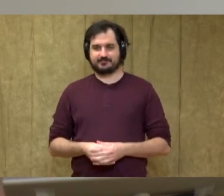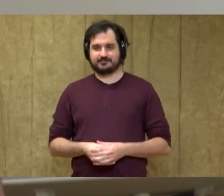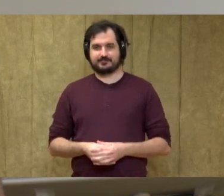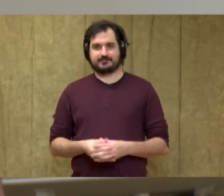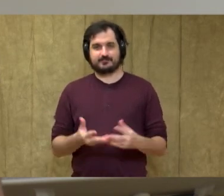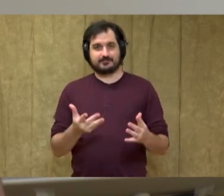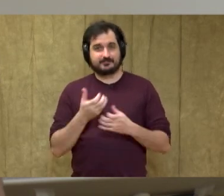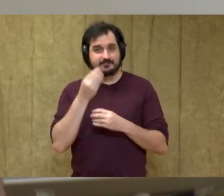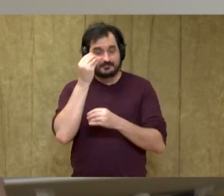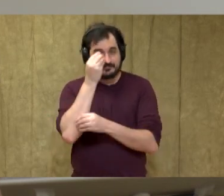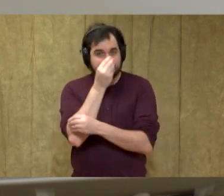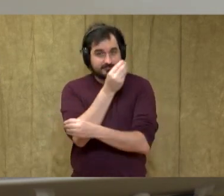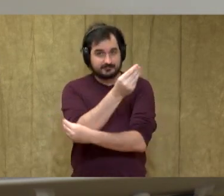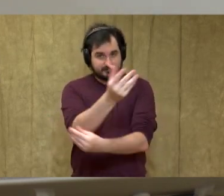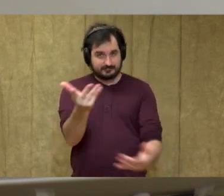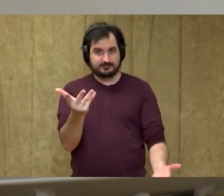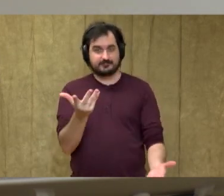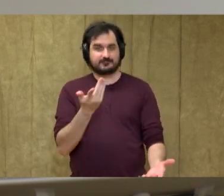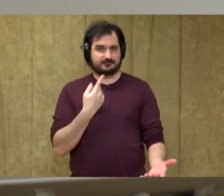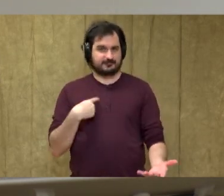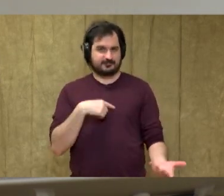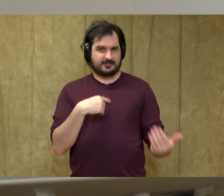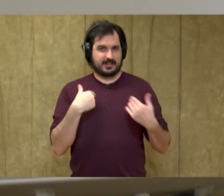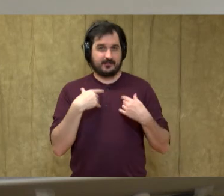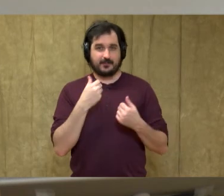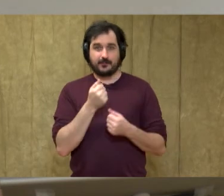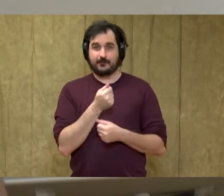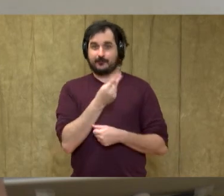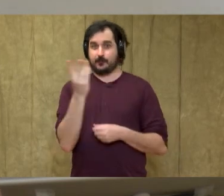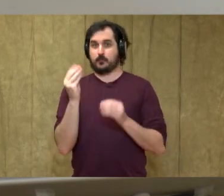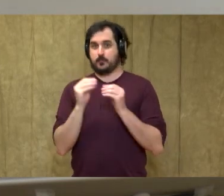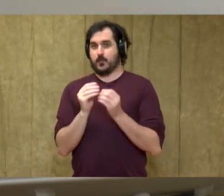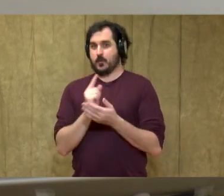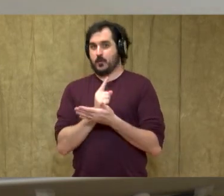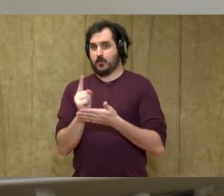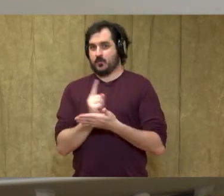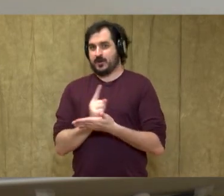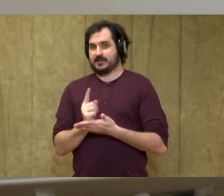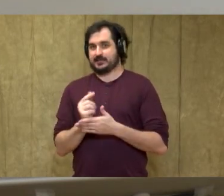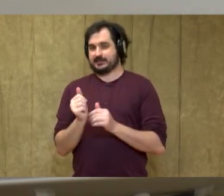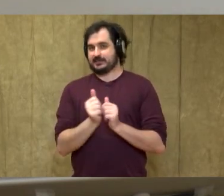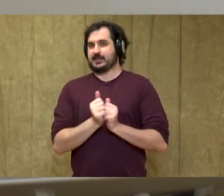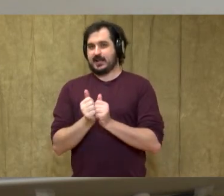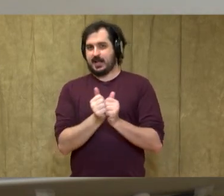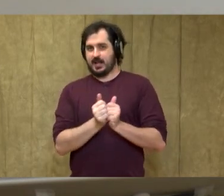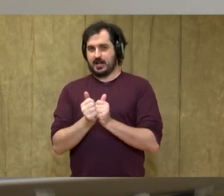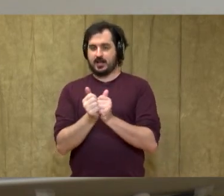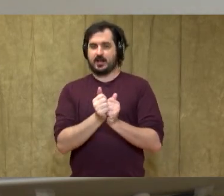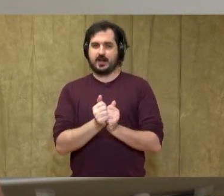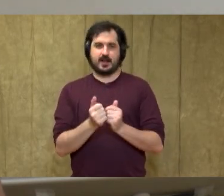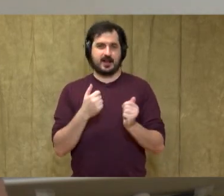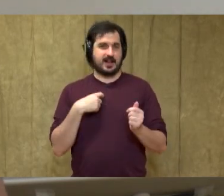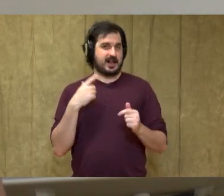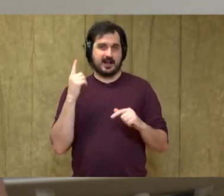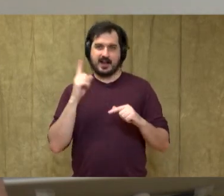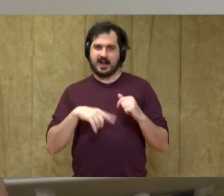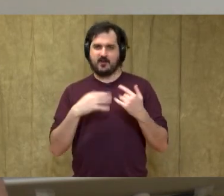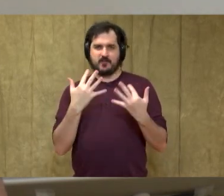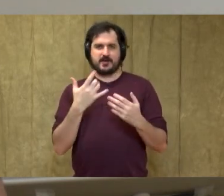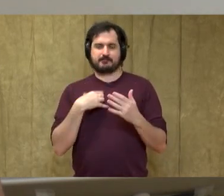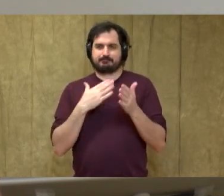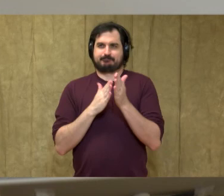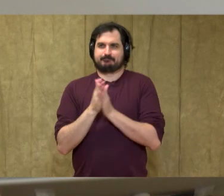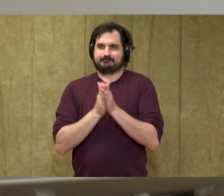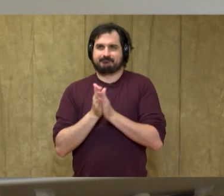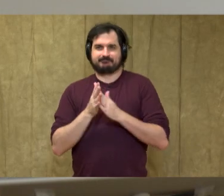I just want to let you know that we have a few more weeks left together, and so I can't wait to spend a few more